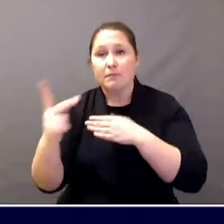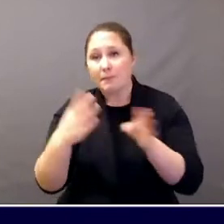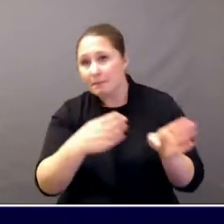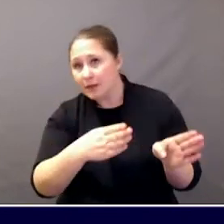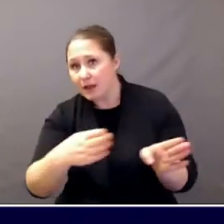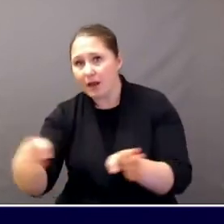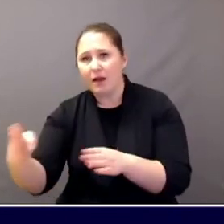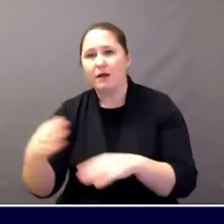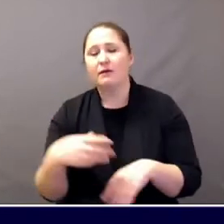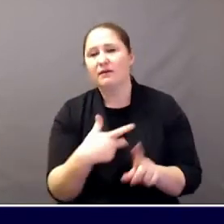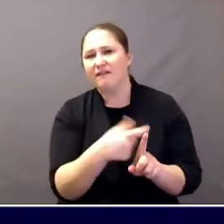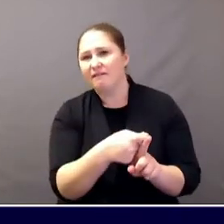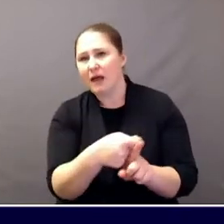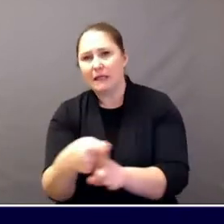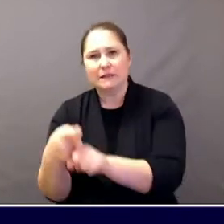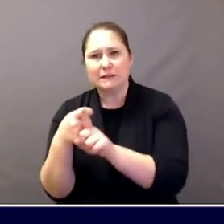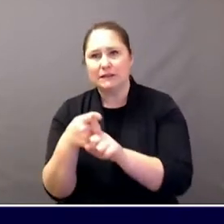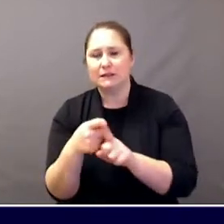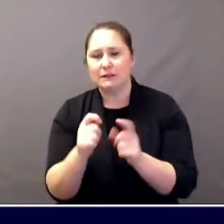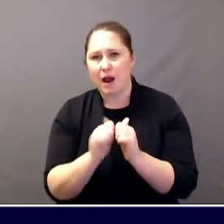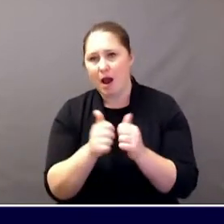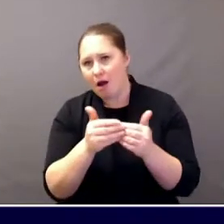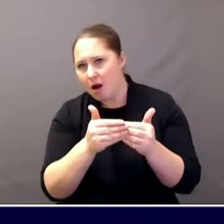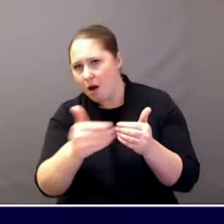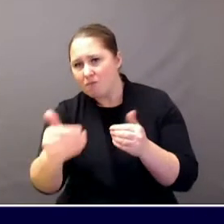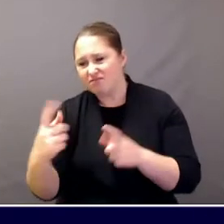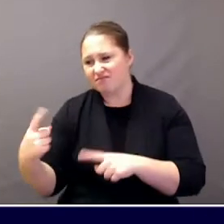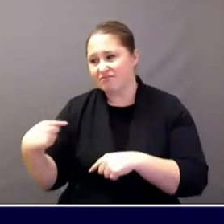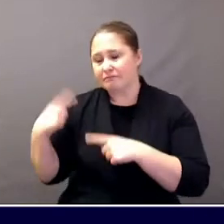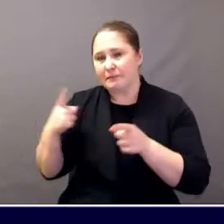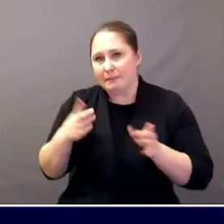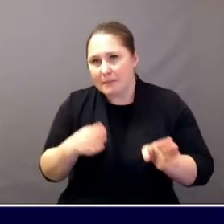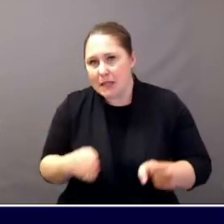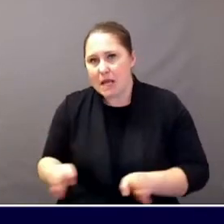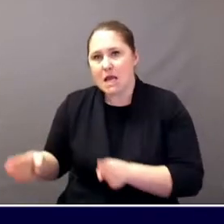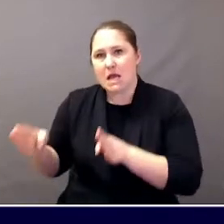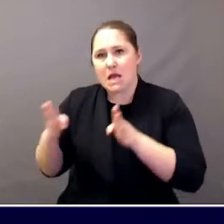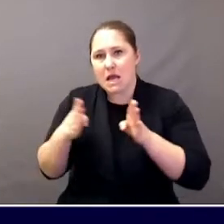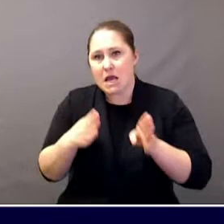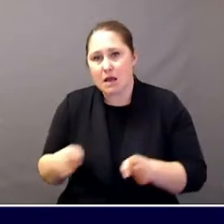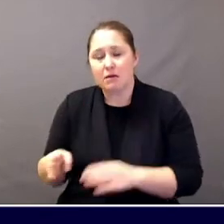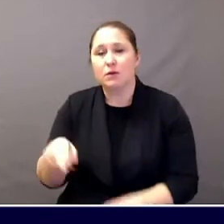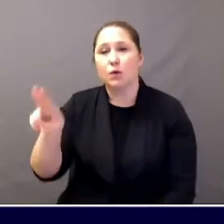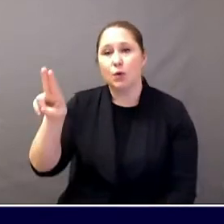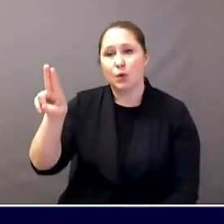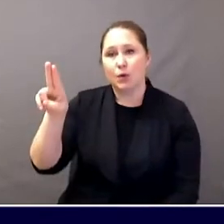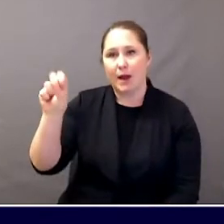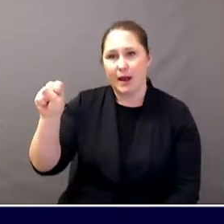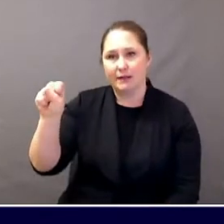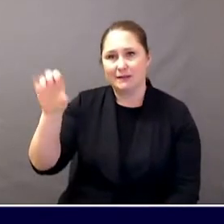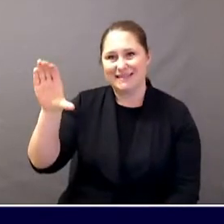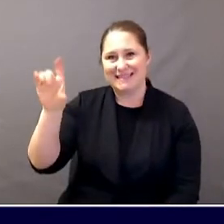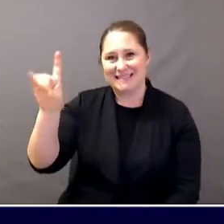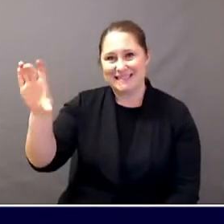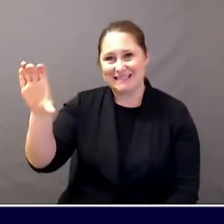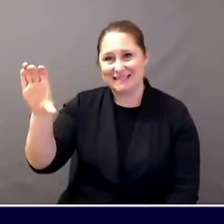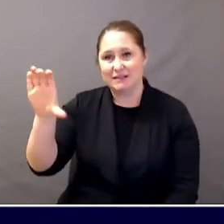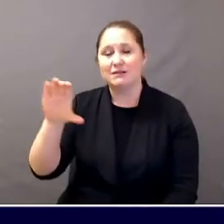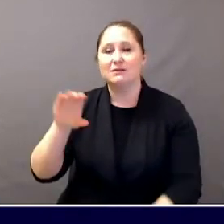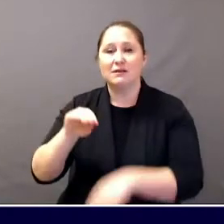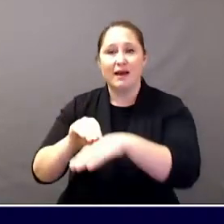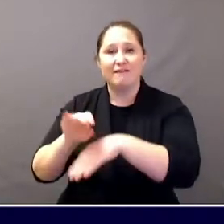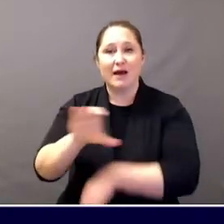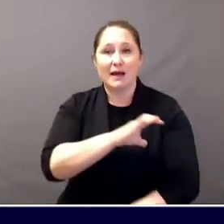Maine over the past several weeks, closely reviewing the recommendations of the United States CDC Advisory Committee